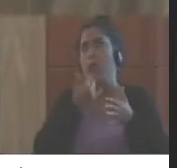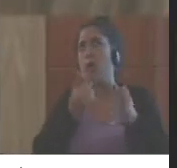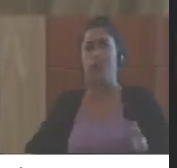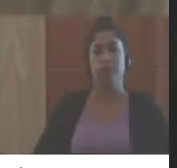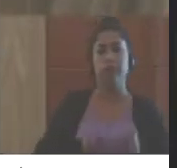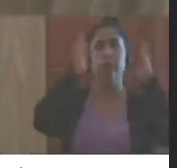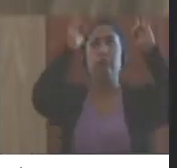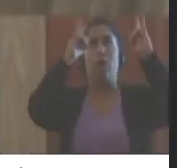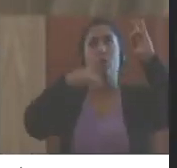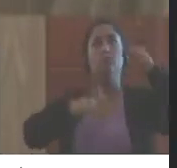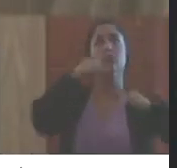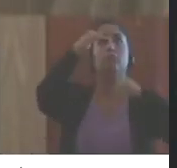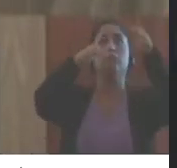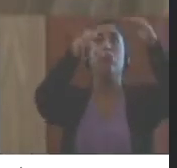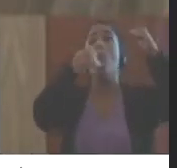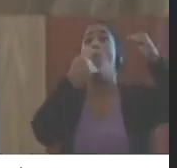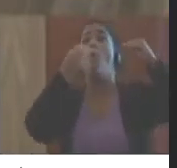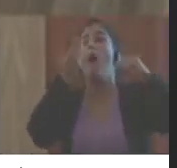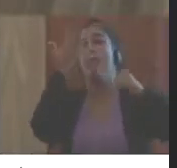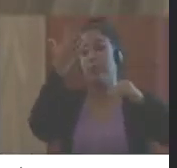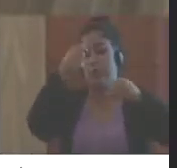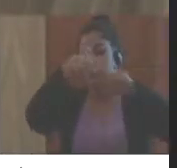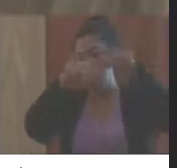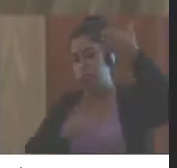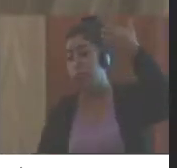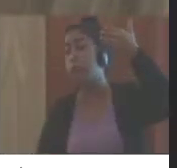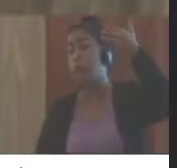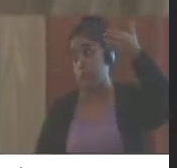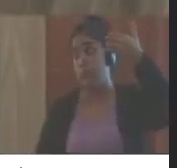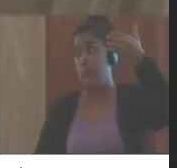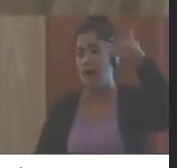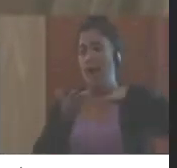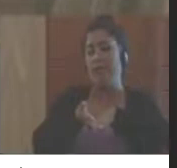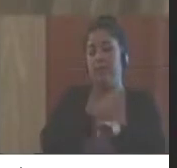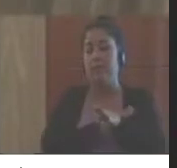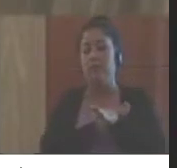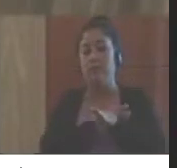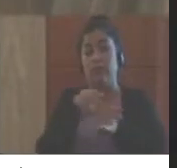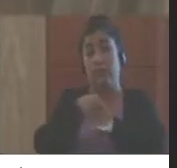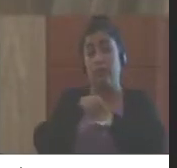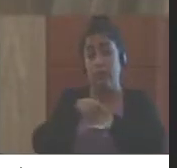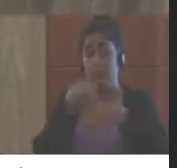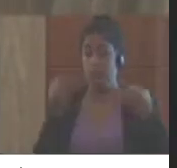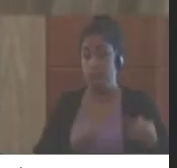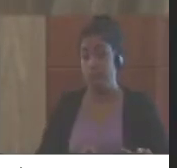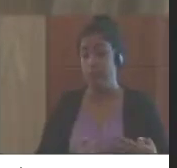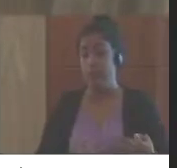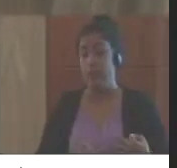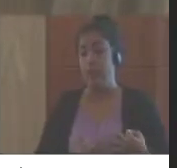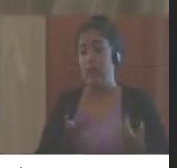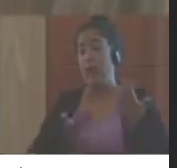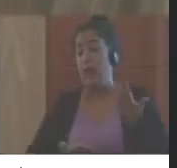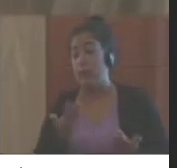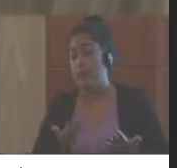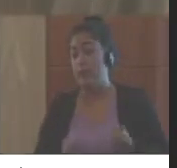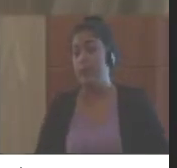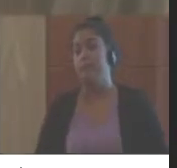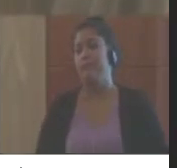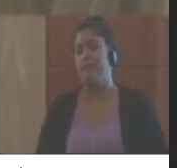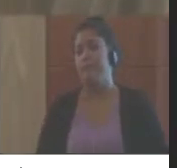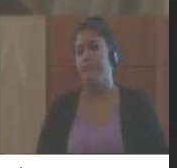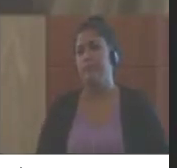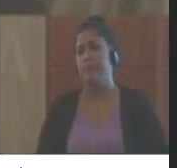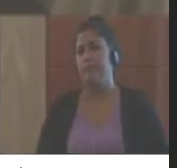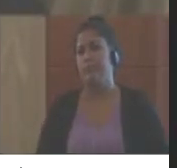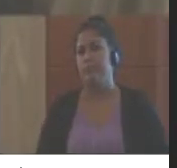design buildings, so the buildings will be able to absorb 7.5 or better earthquakes depending